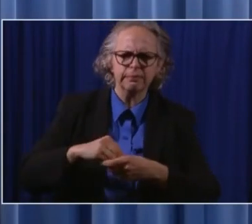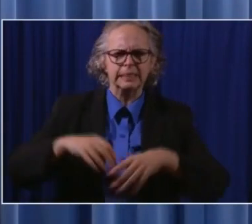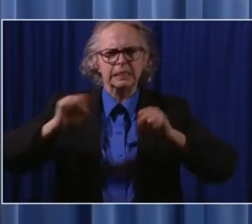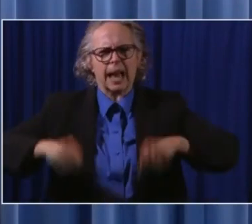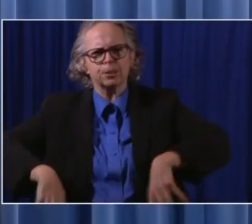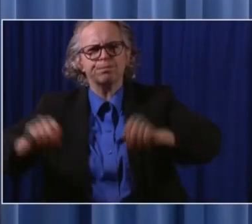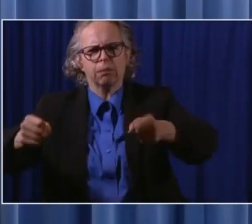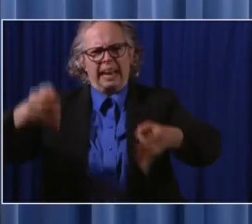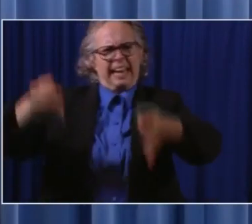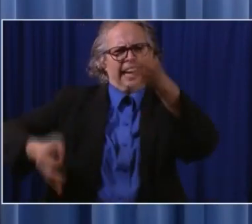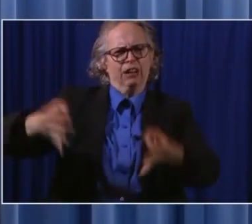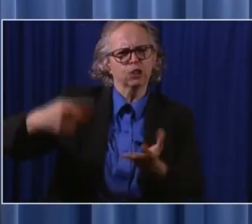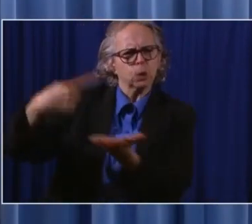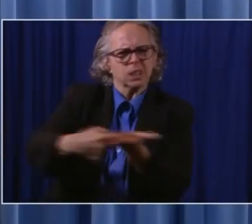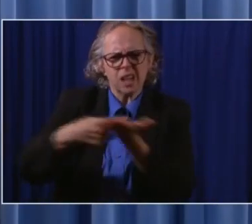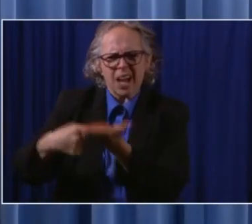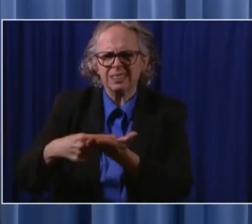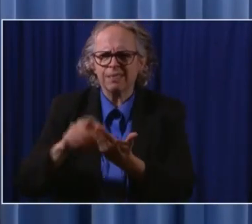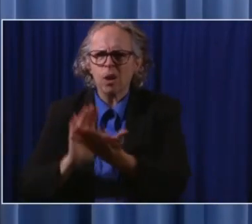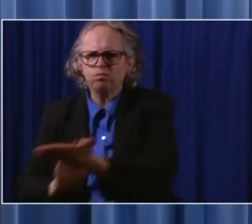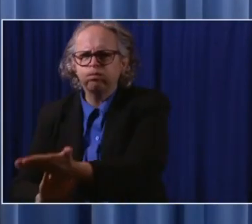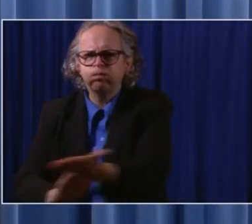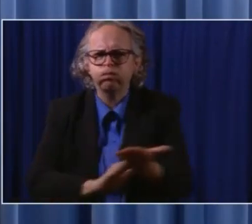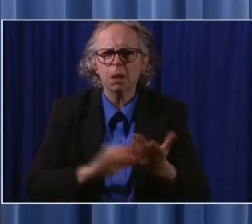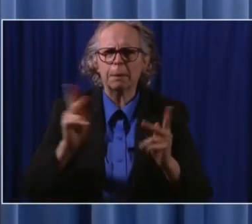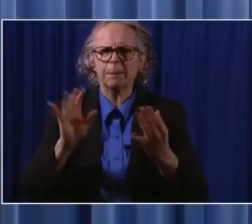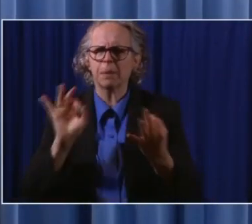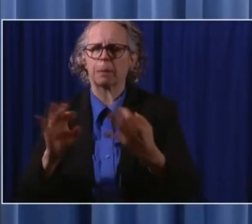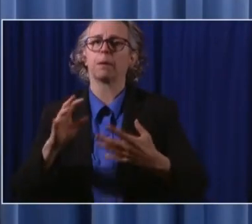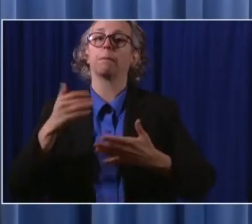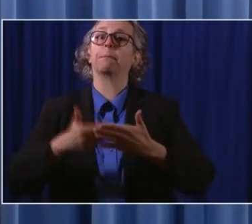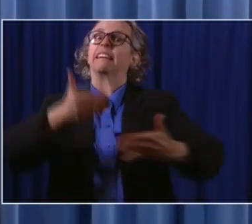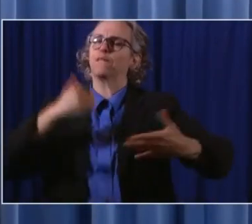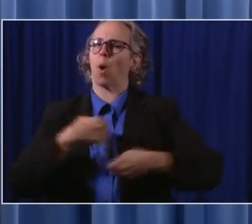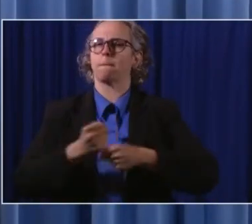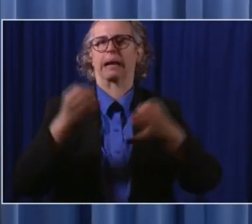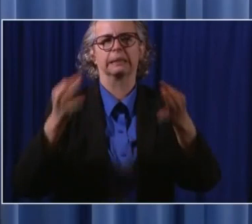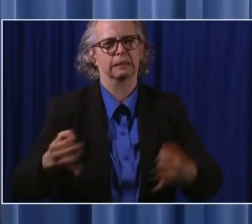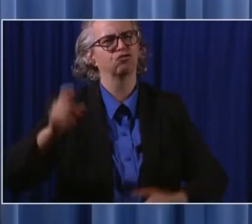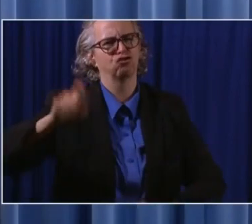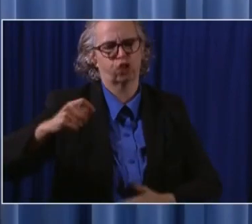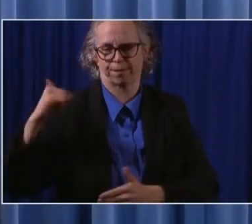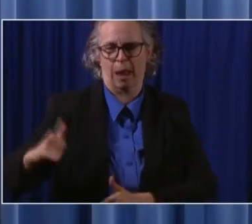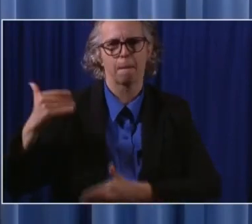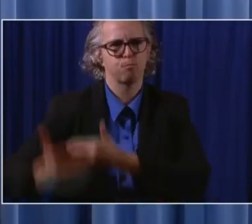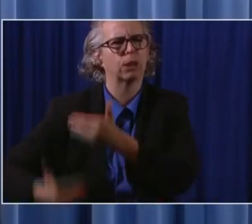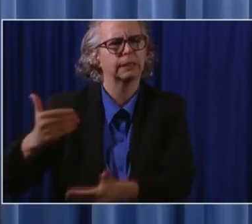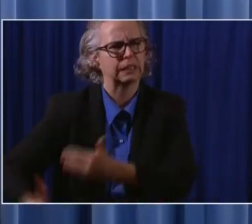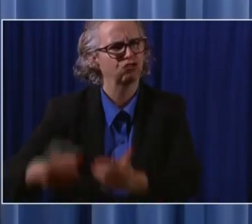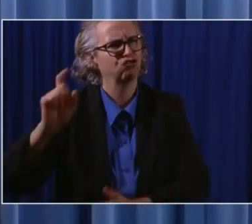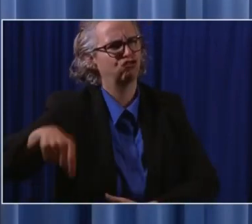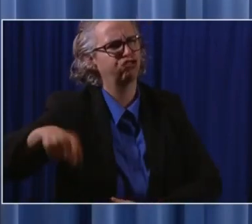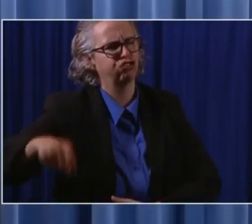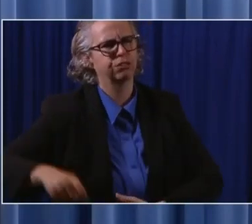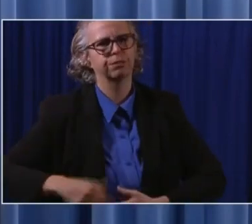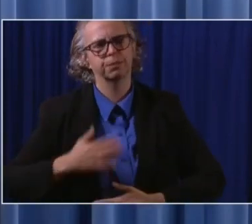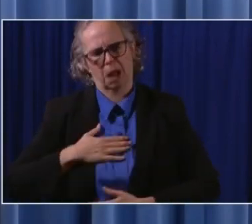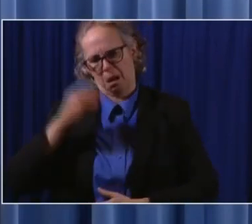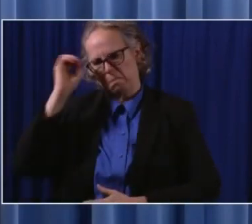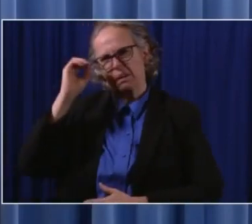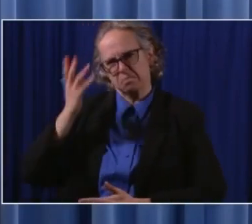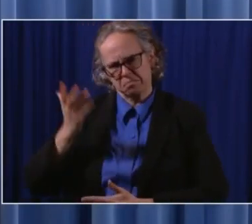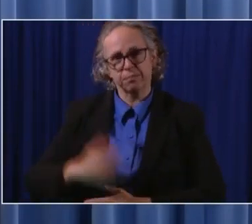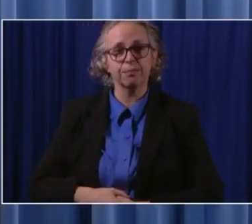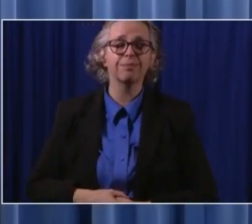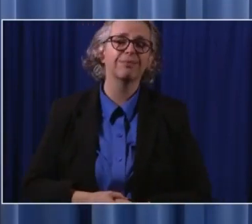out additional medical advice in regard to this. So